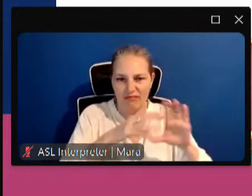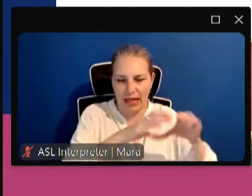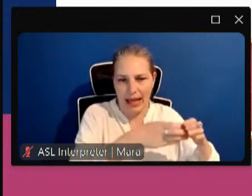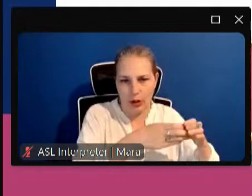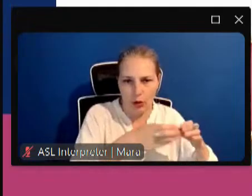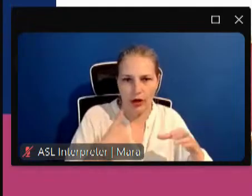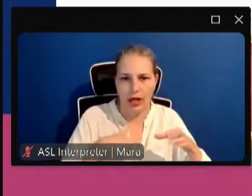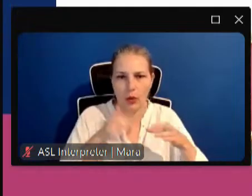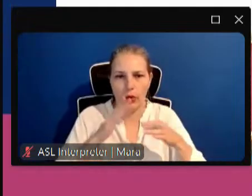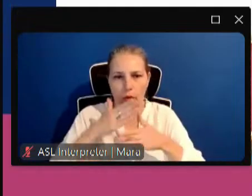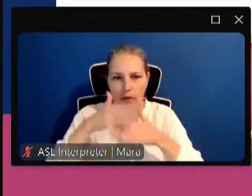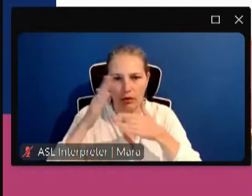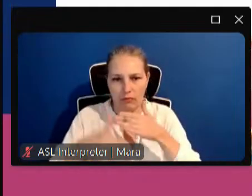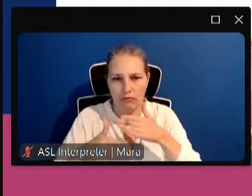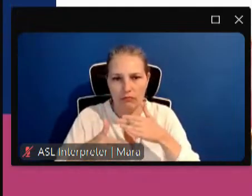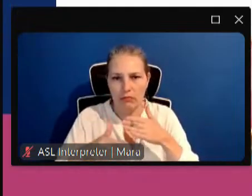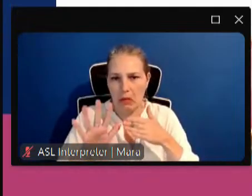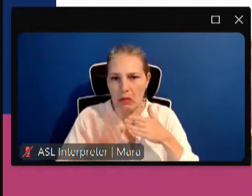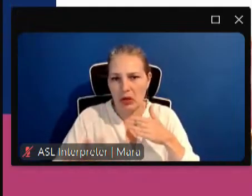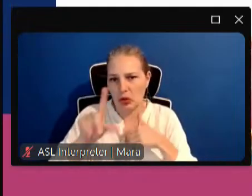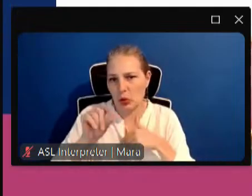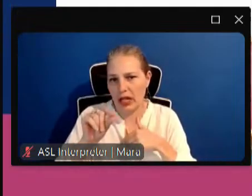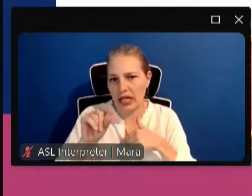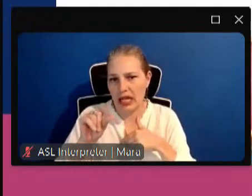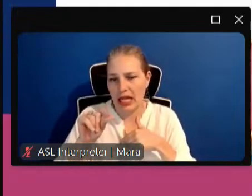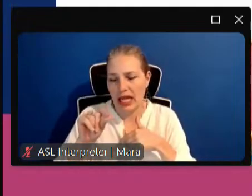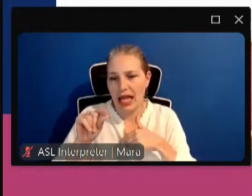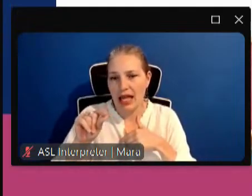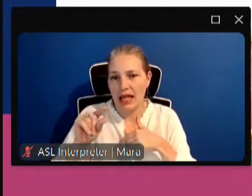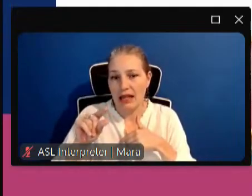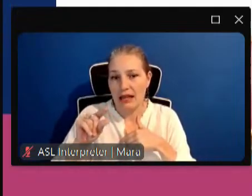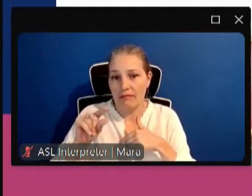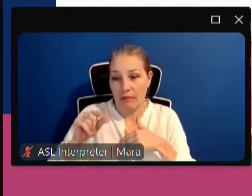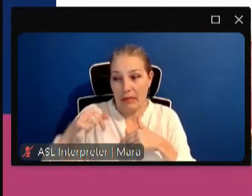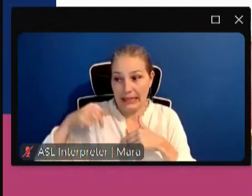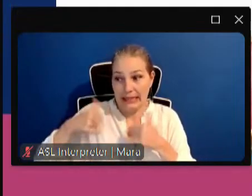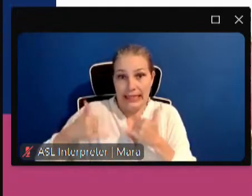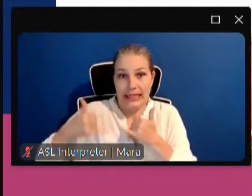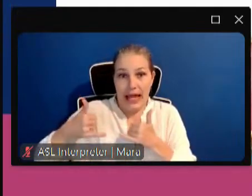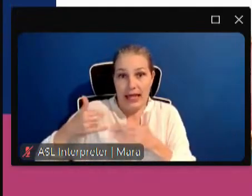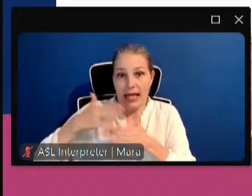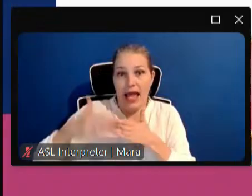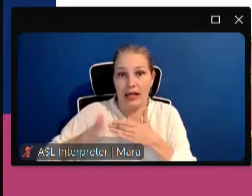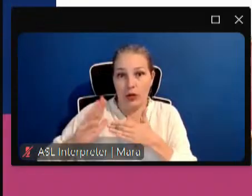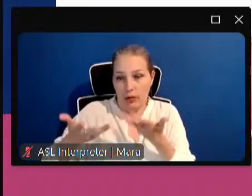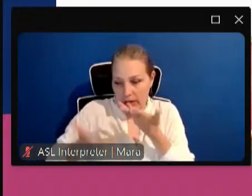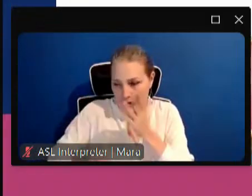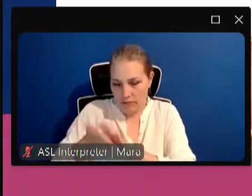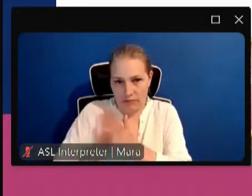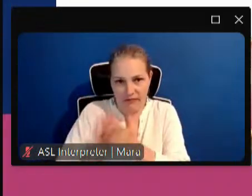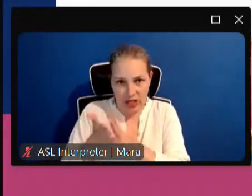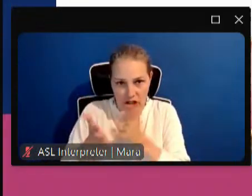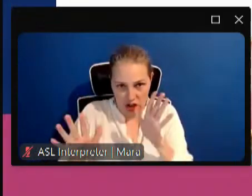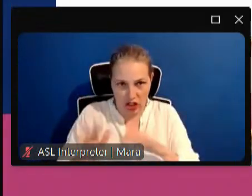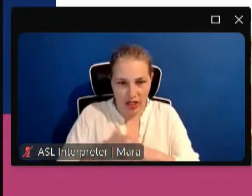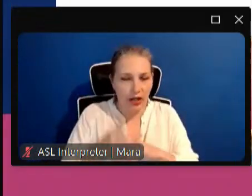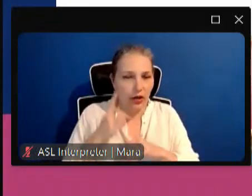be complete with about 20 of them by the end of today. In terms of commercial properties, we